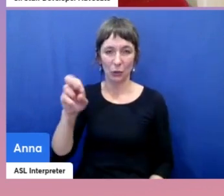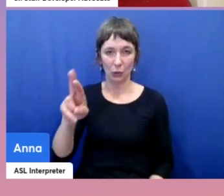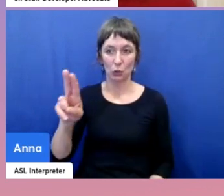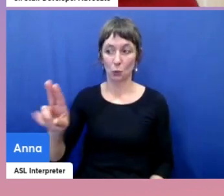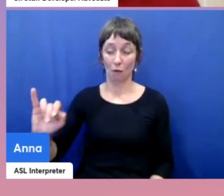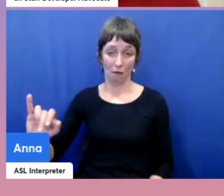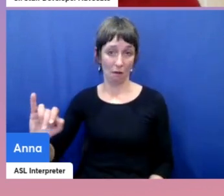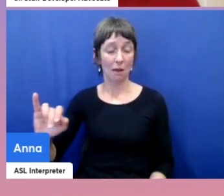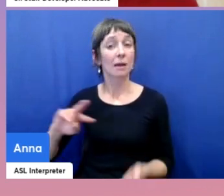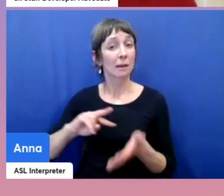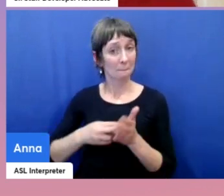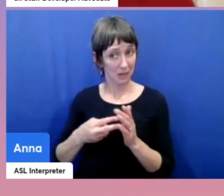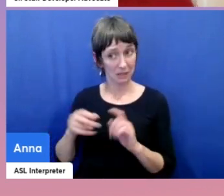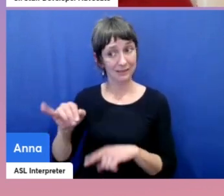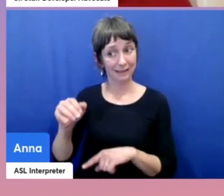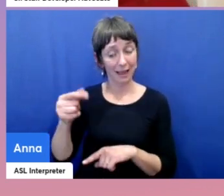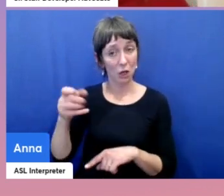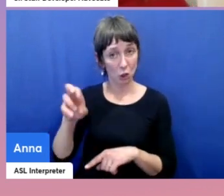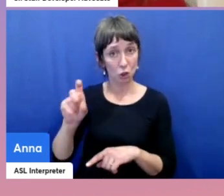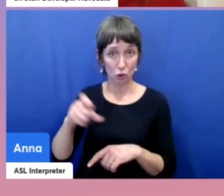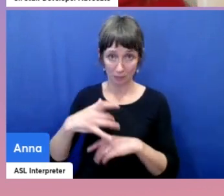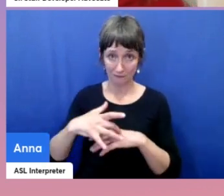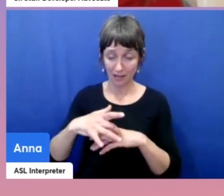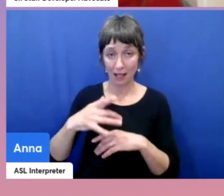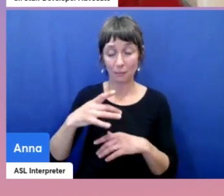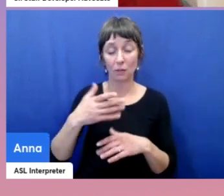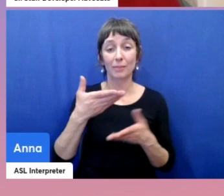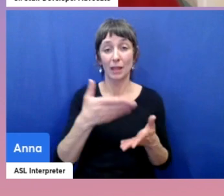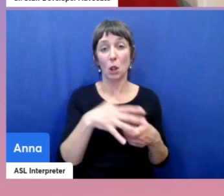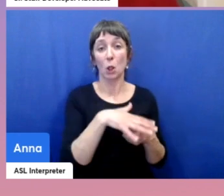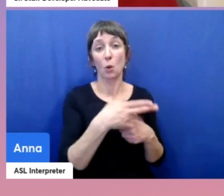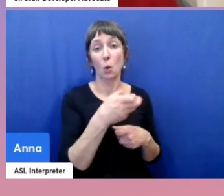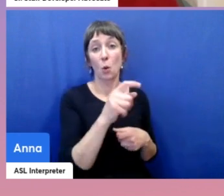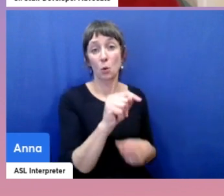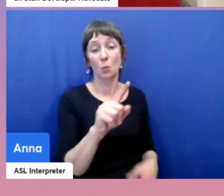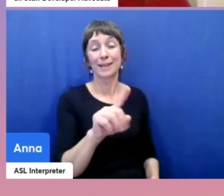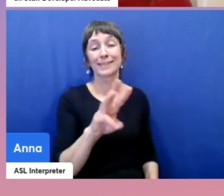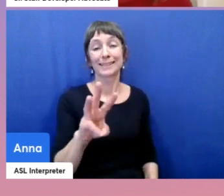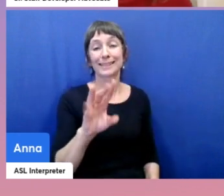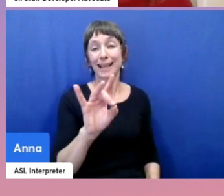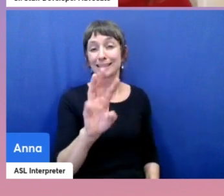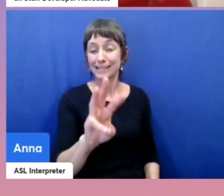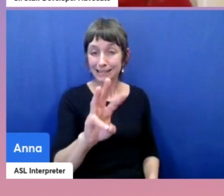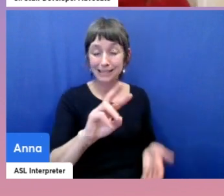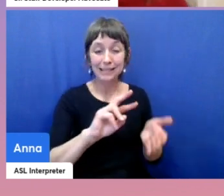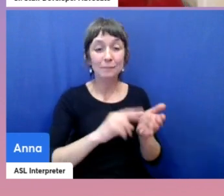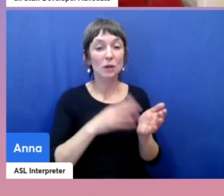means that Jaeger should be available to us at localhost 16686.